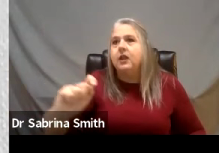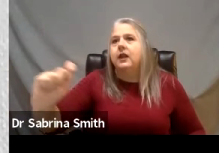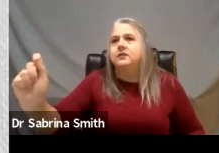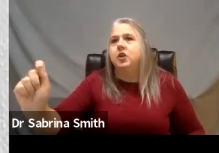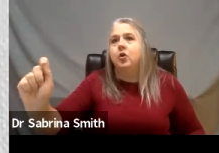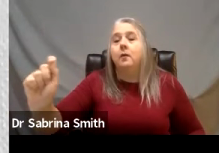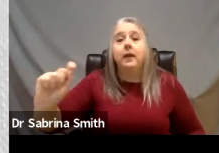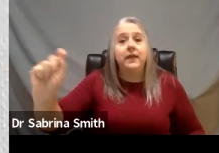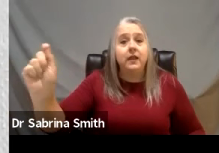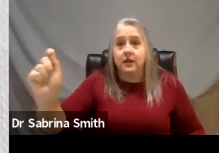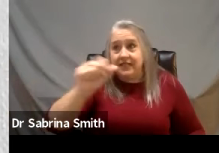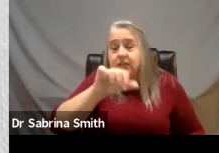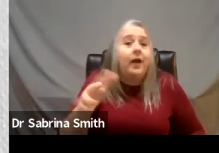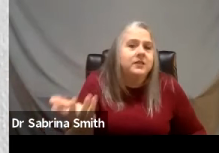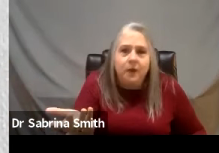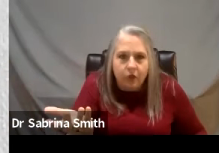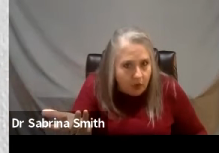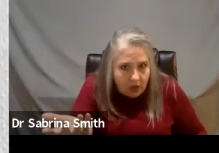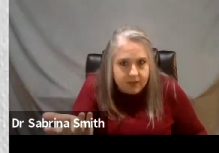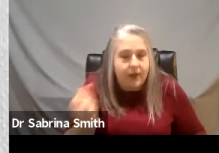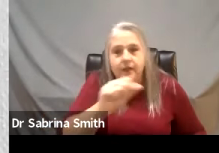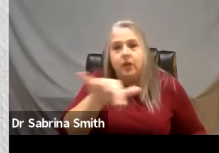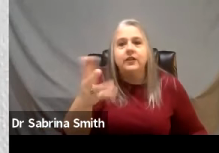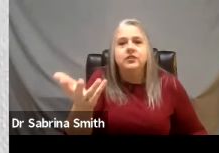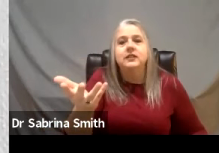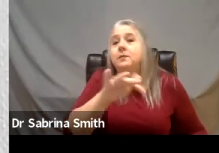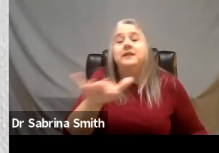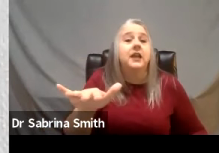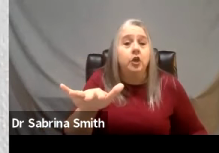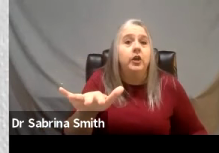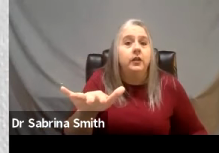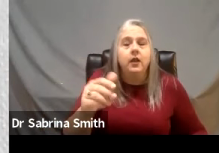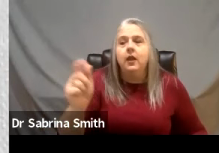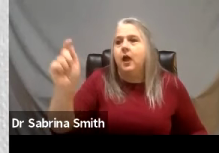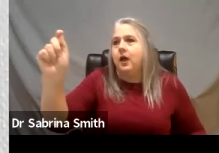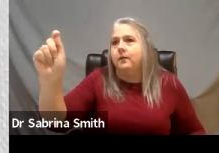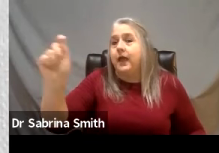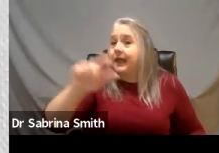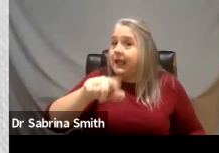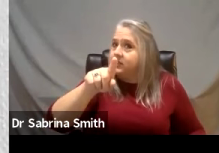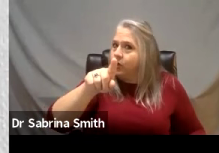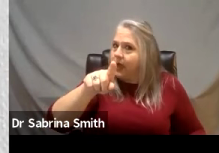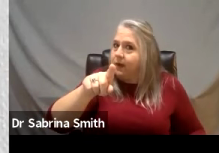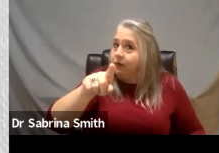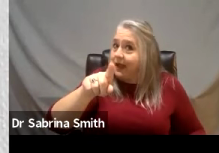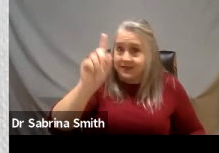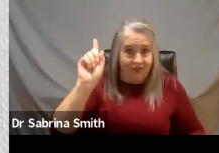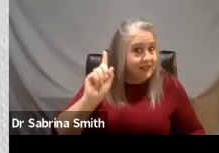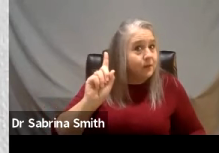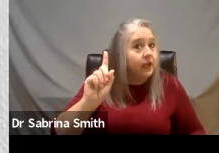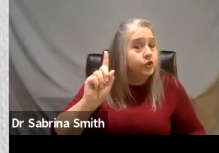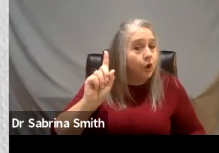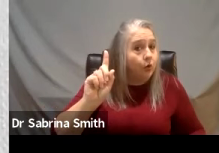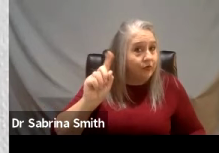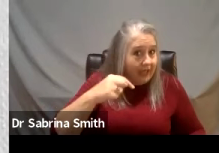much. And so maybe because I didn't know how to spell the word, so I just did the best I could. I can slow down my rate.